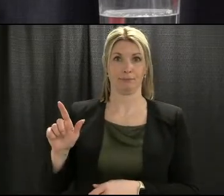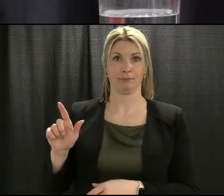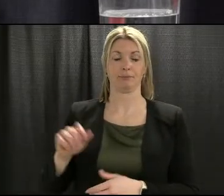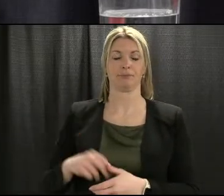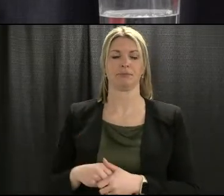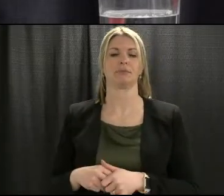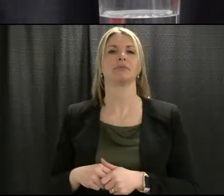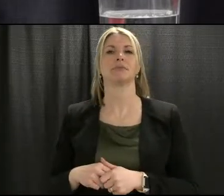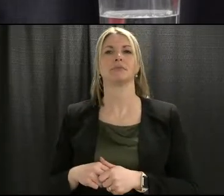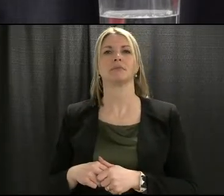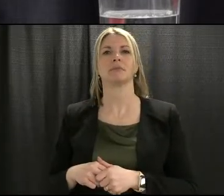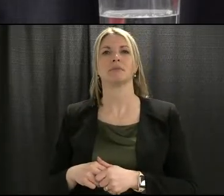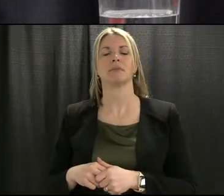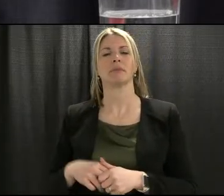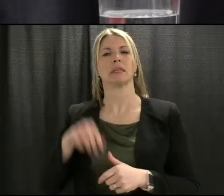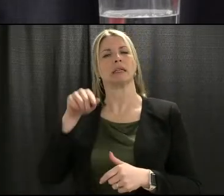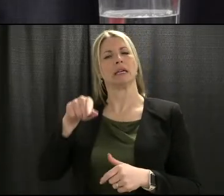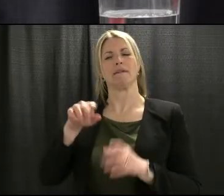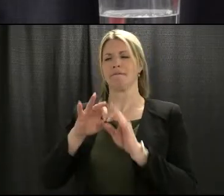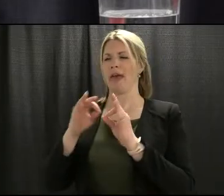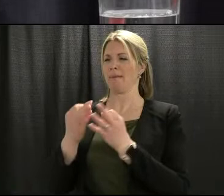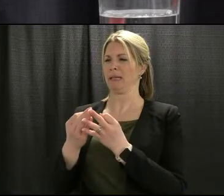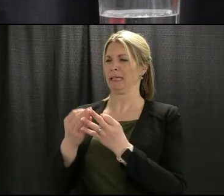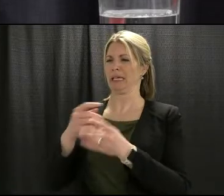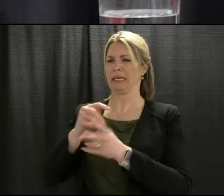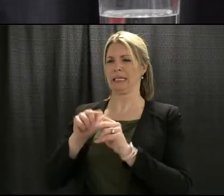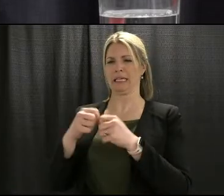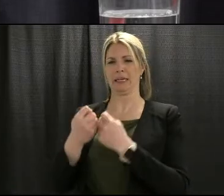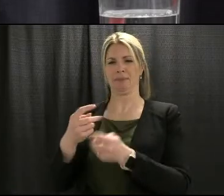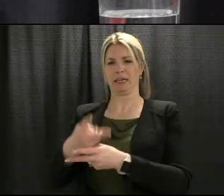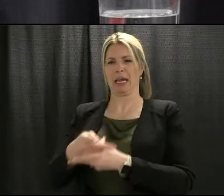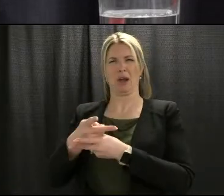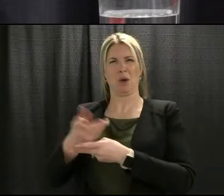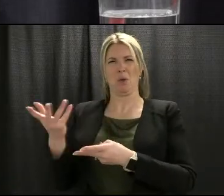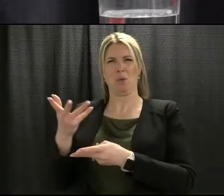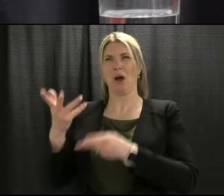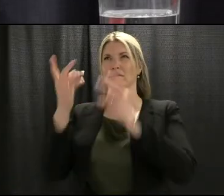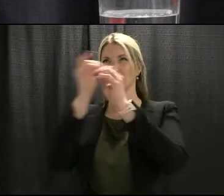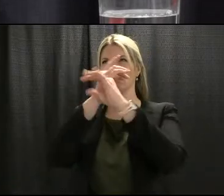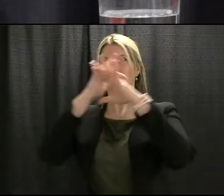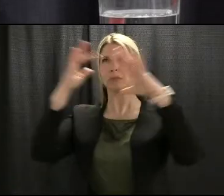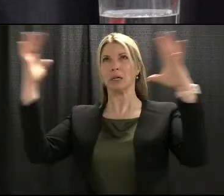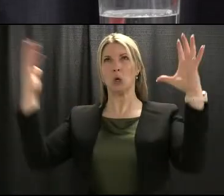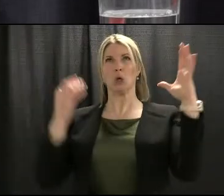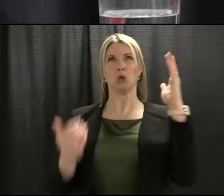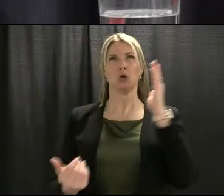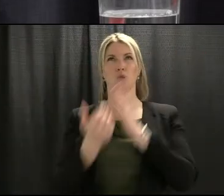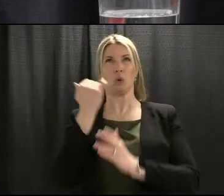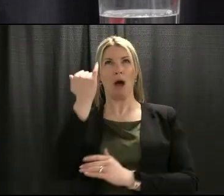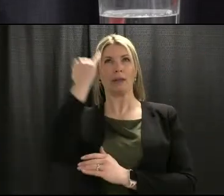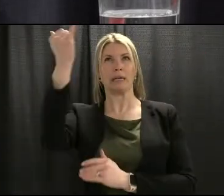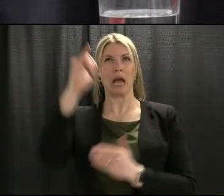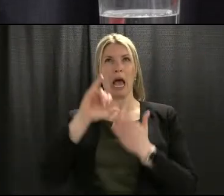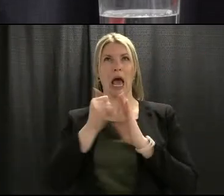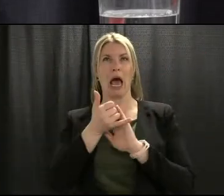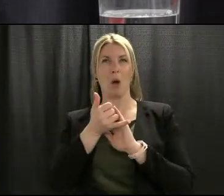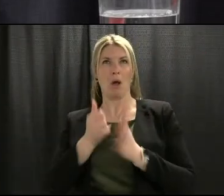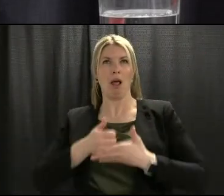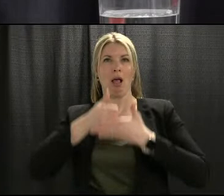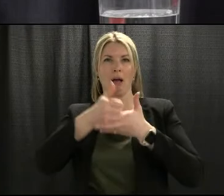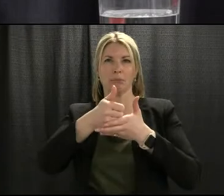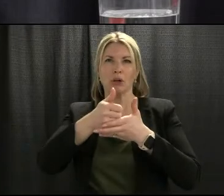a new vision of team-based care to transform our primary healthcare system. This vision is based